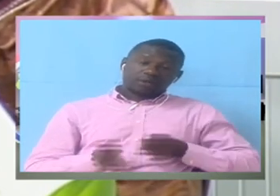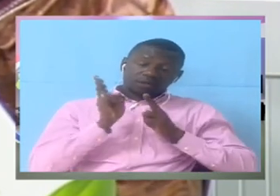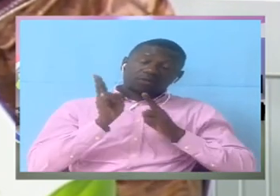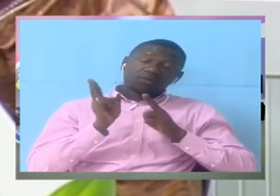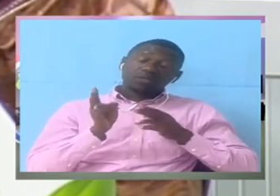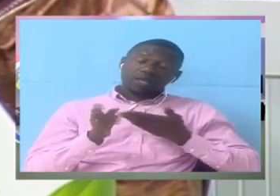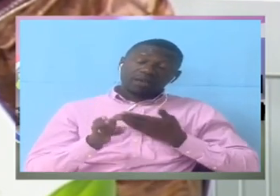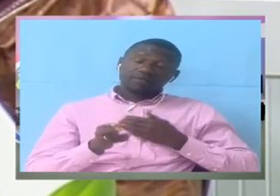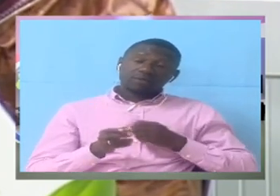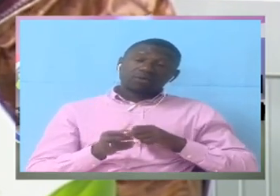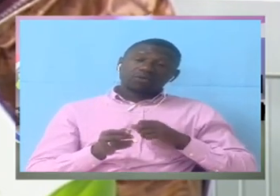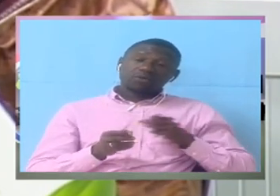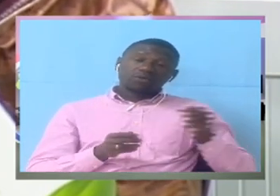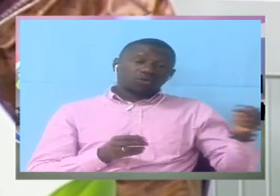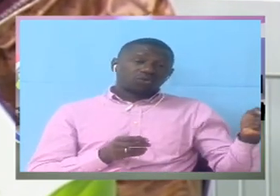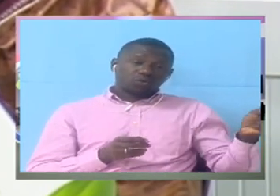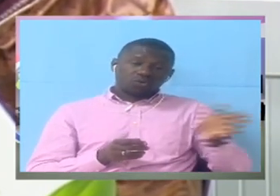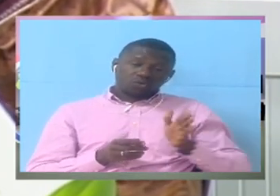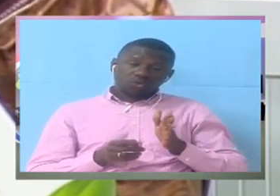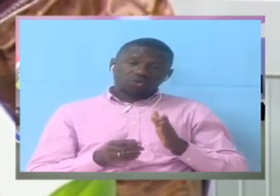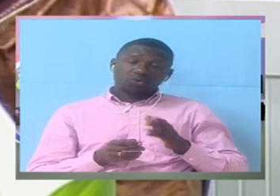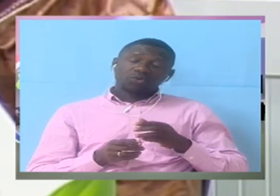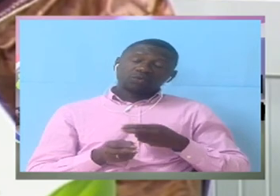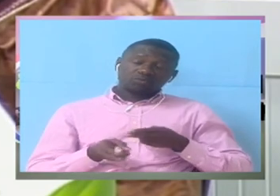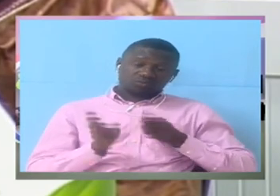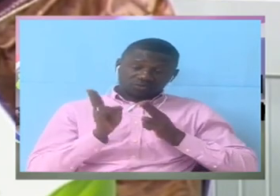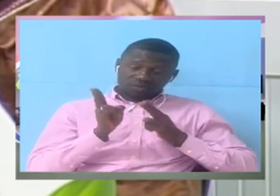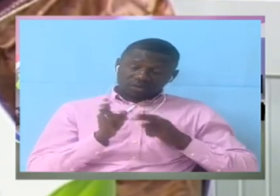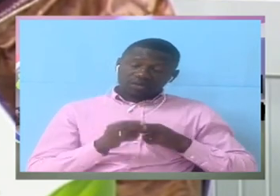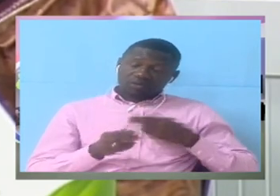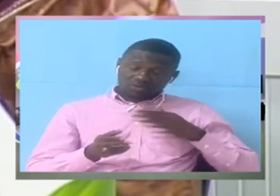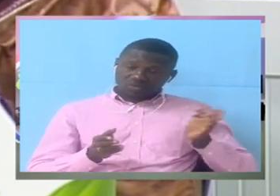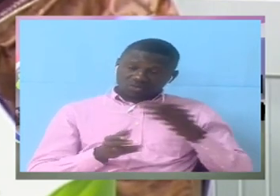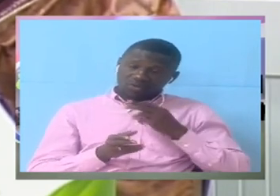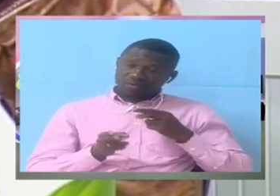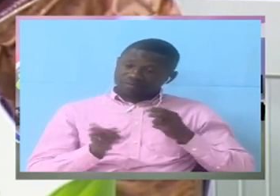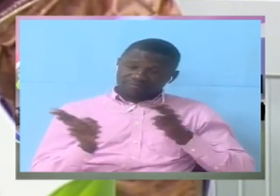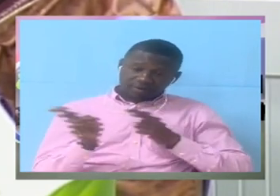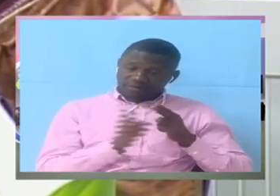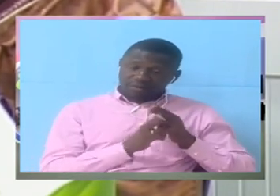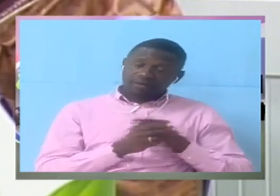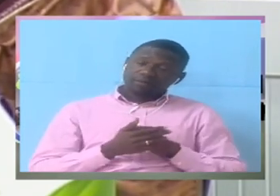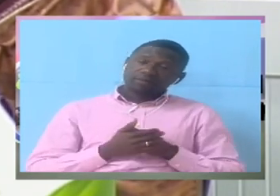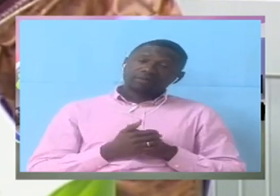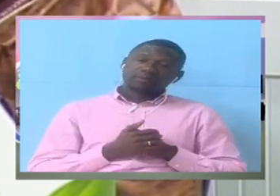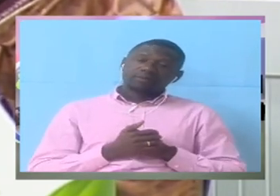AK himself. And he goes to the battlefront himself.